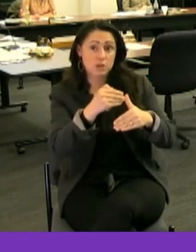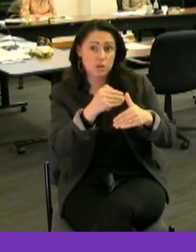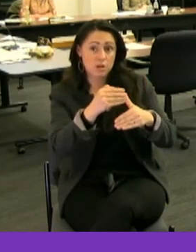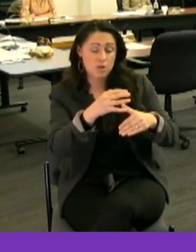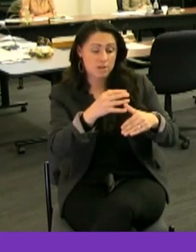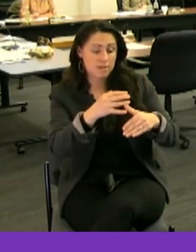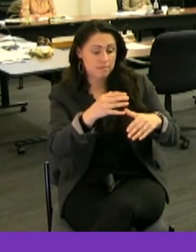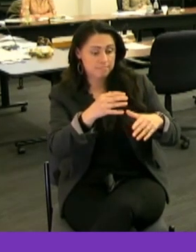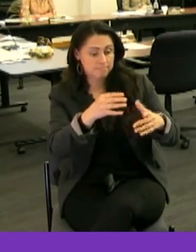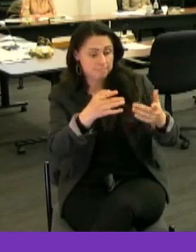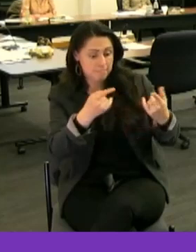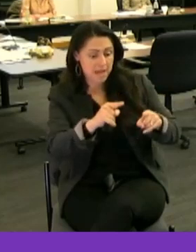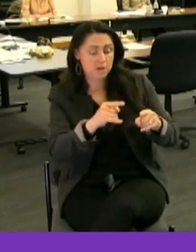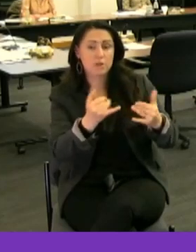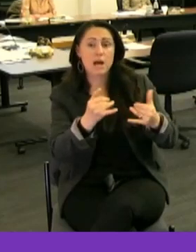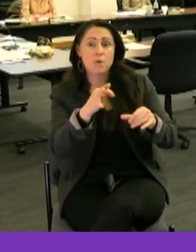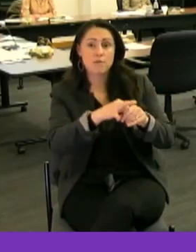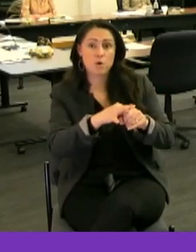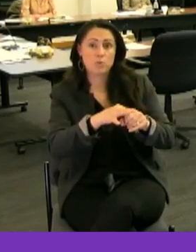vote's taken on